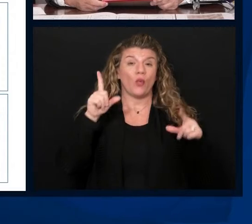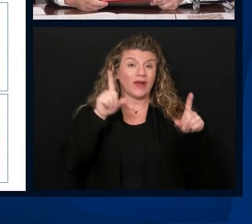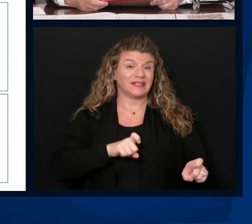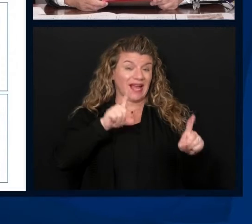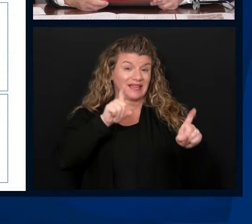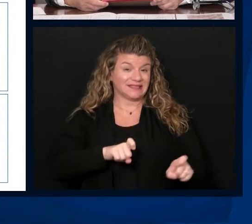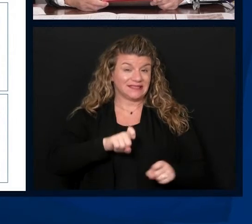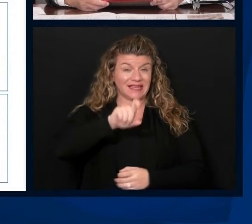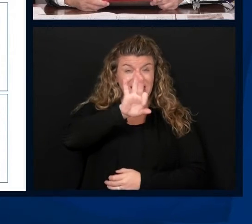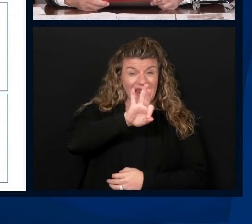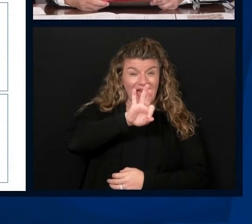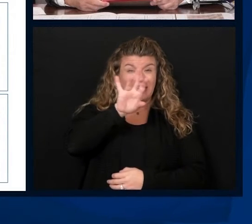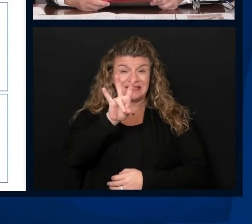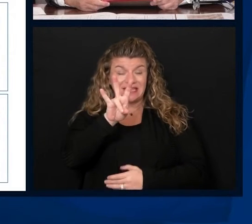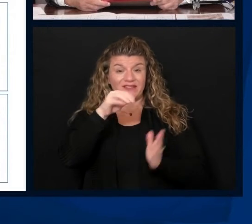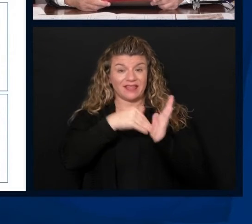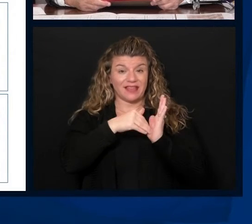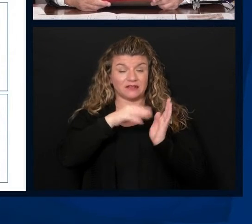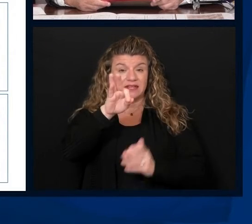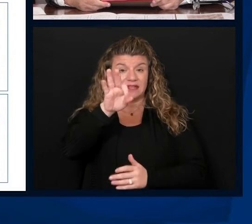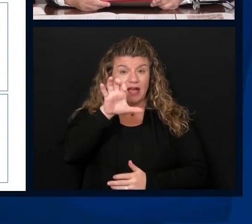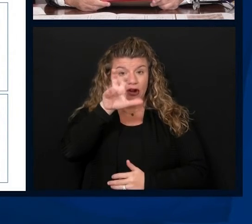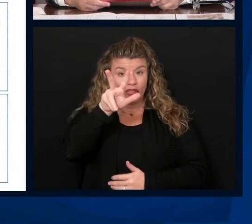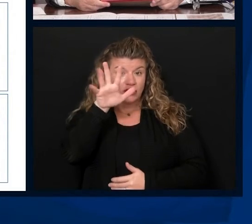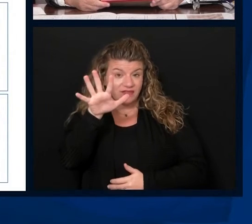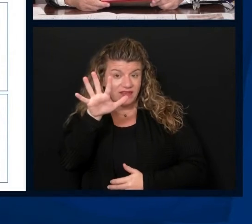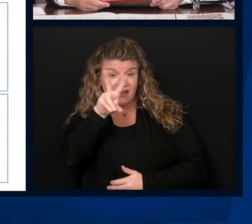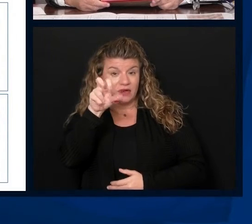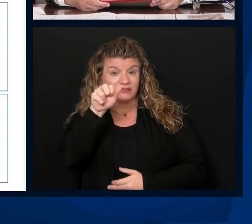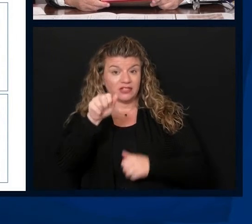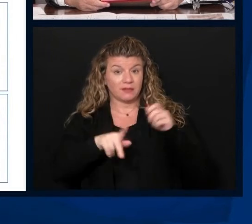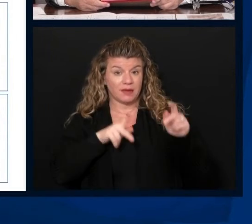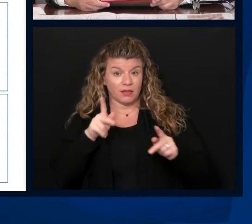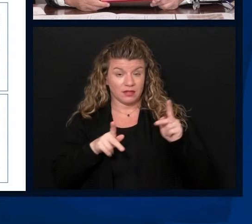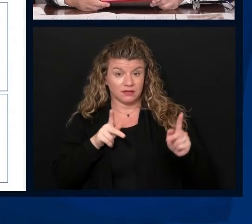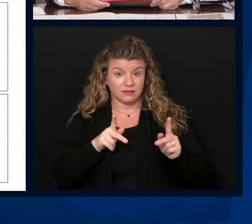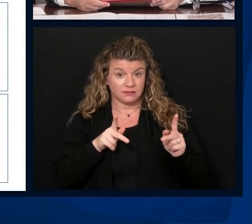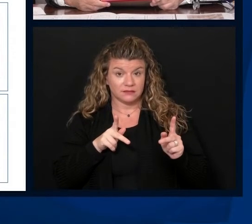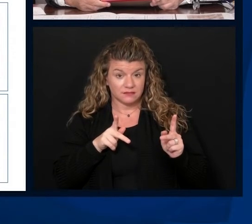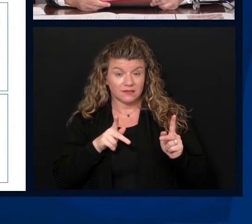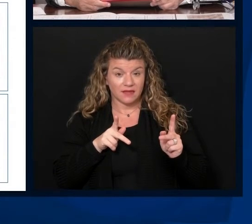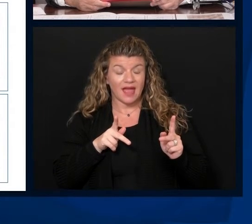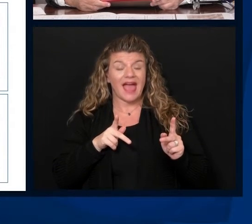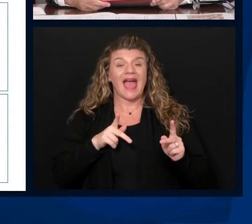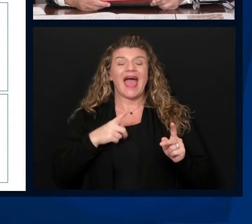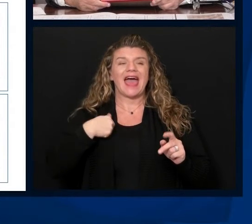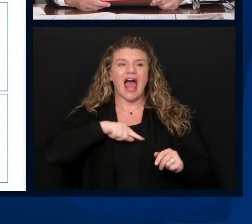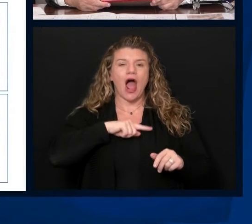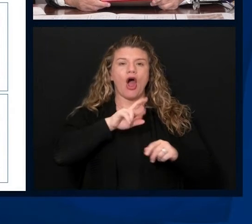97,935 West Virginians. and our